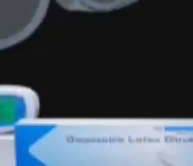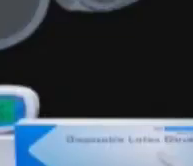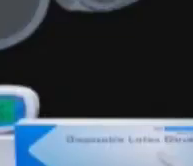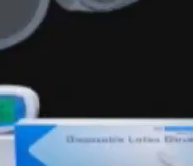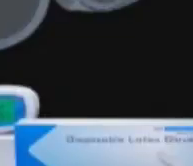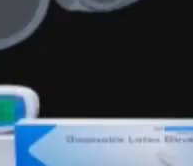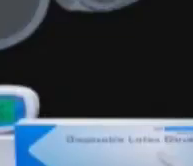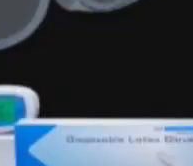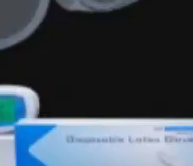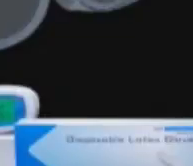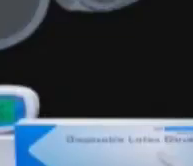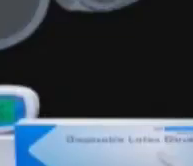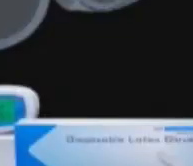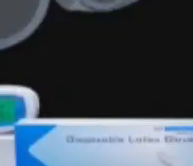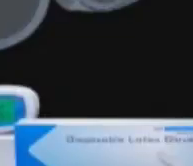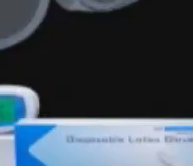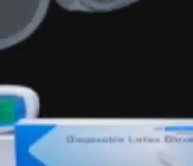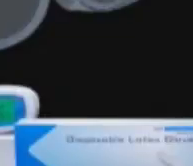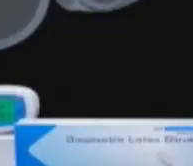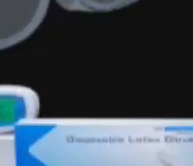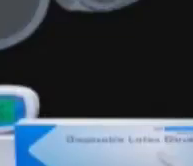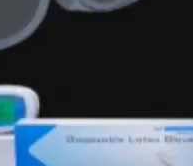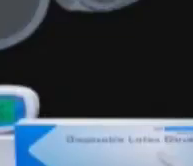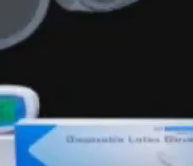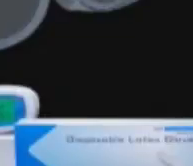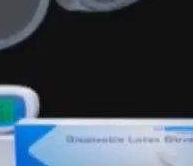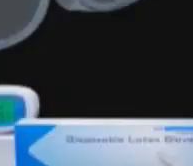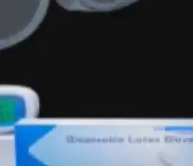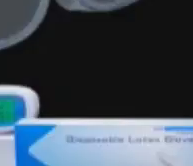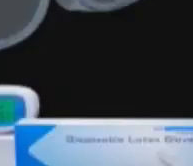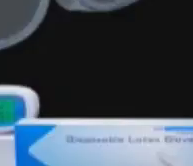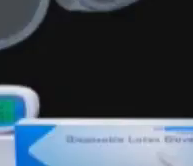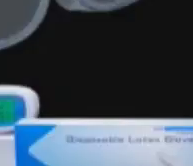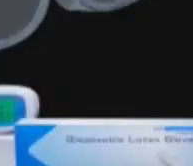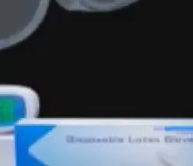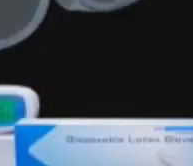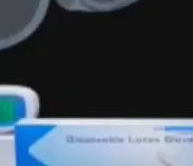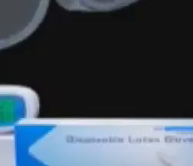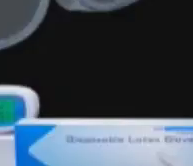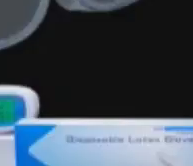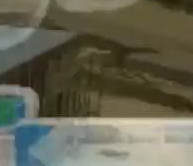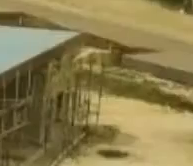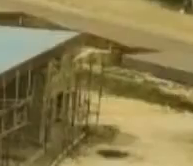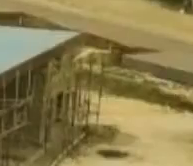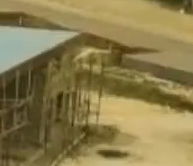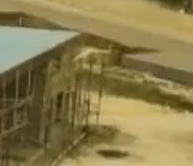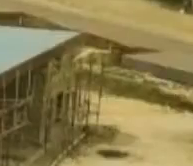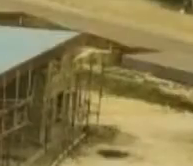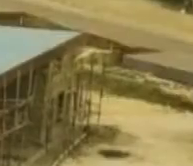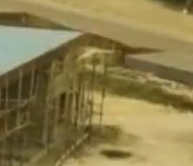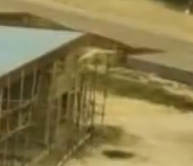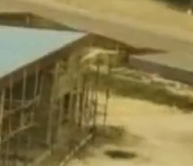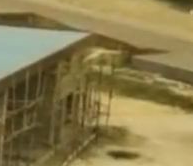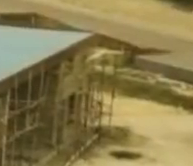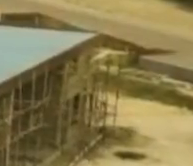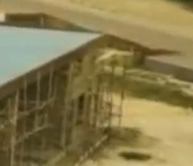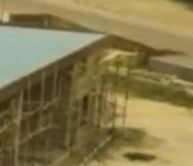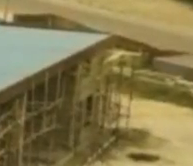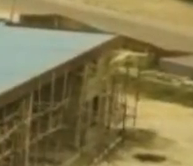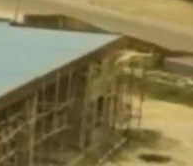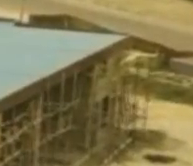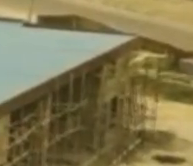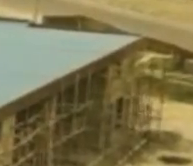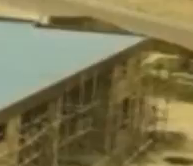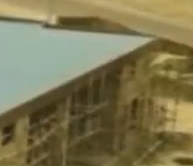shopandbuy254@gmail.com. Stay safe. The COVID-19 fight is a collective responsibility. Get an 8-acre prime residential